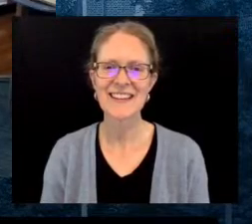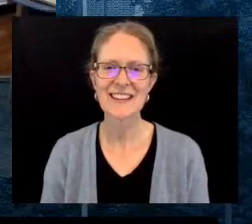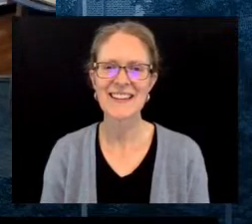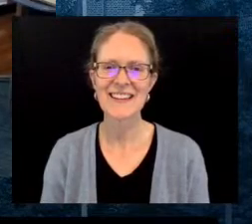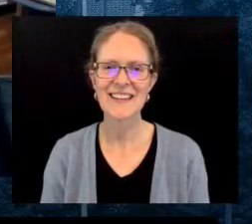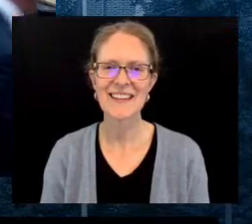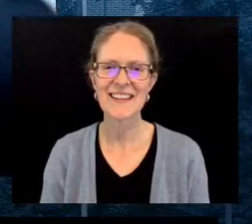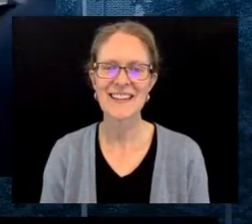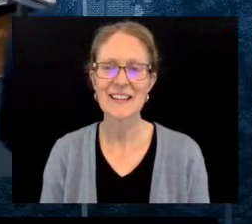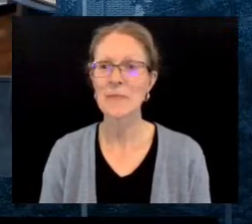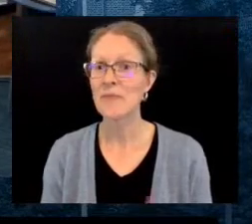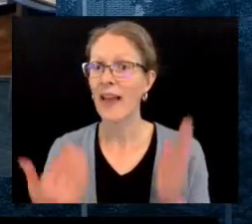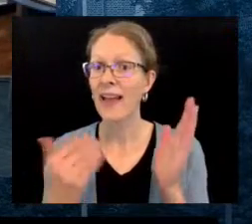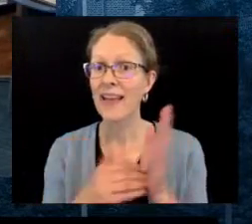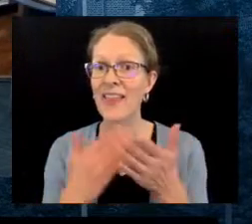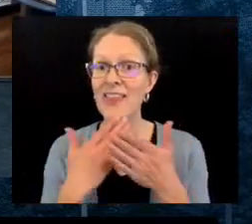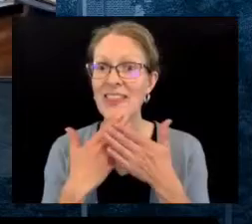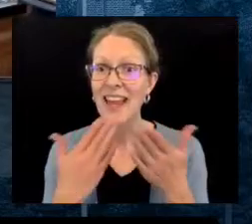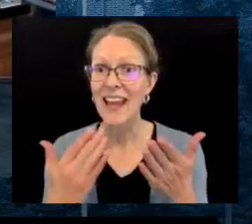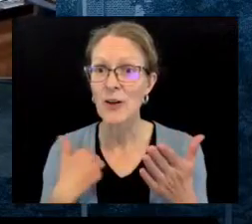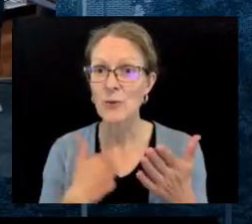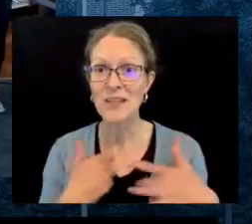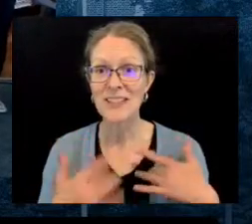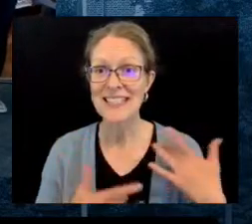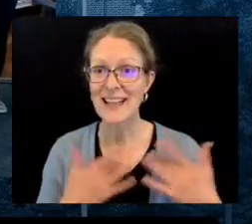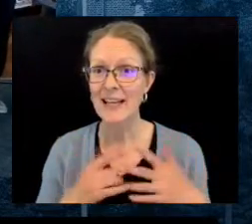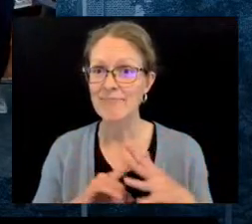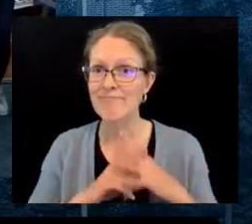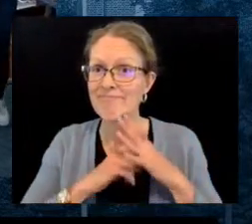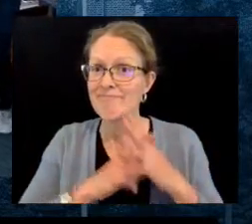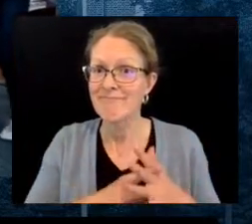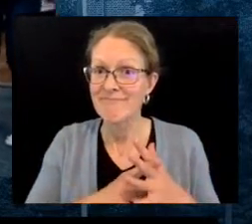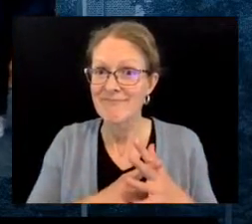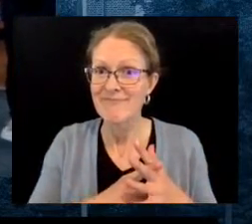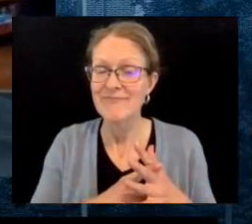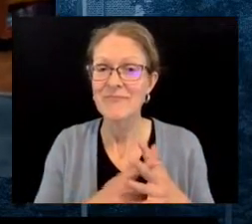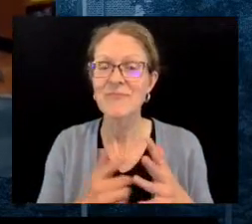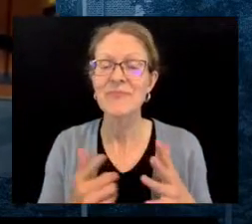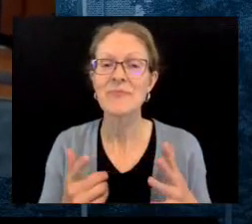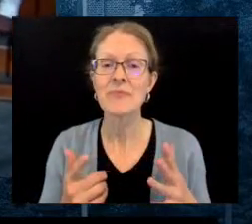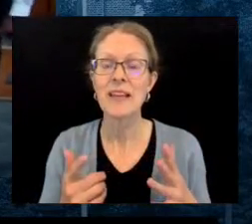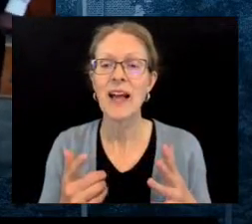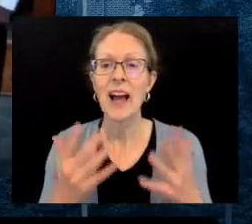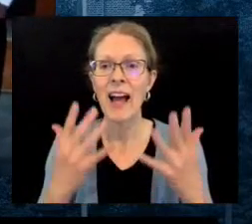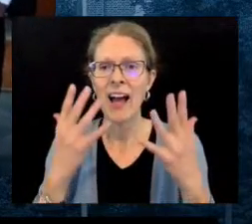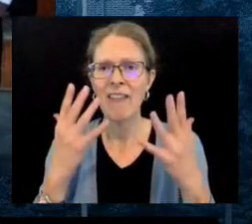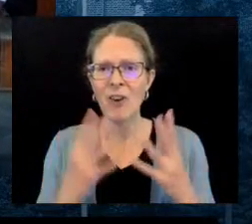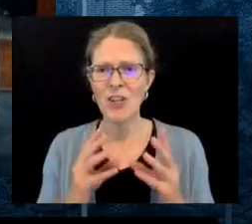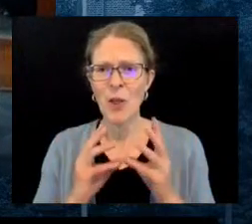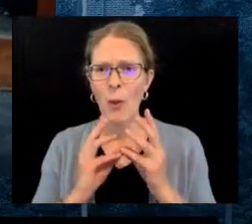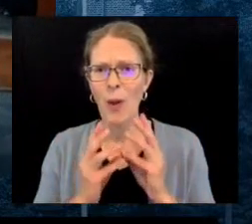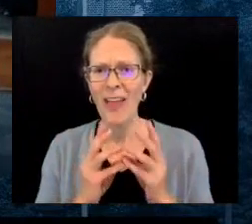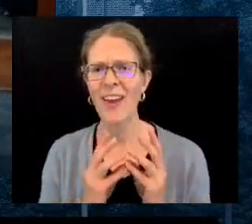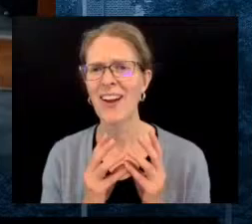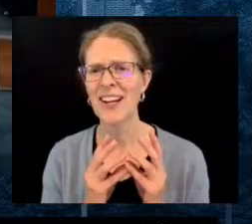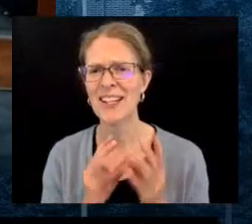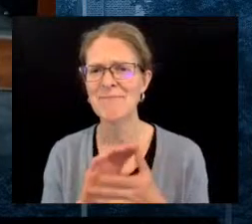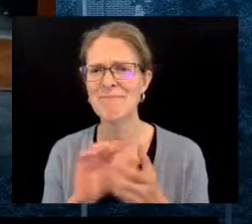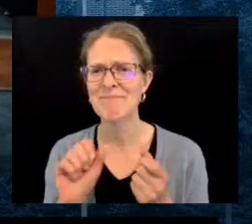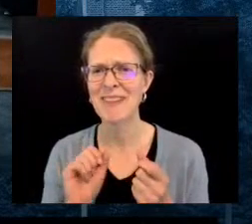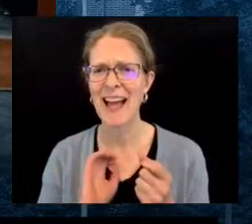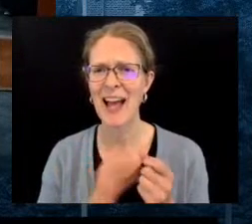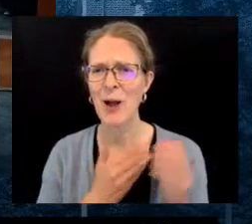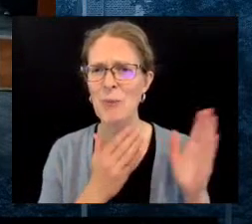Yes. Well, again, thank you. We are so excited to begin this journey, and unfortunately, the weather ruined our plans because we have